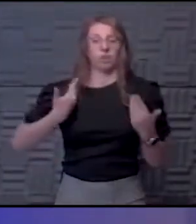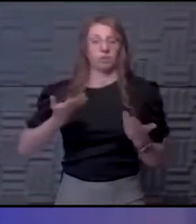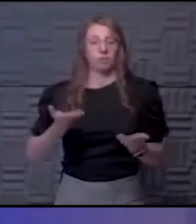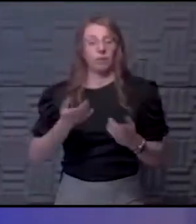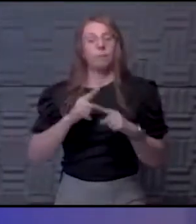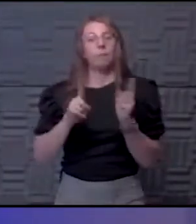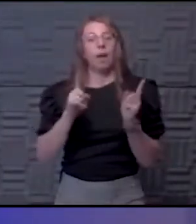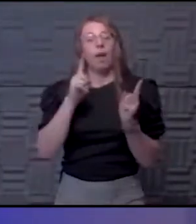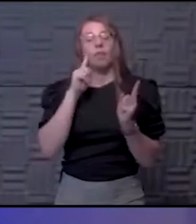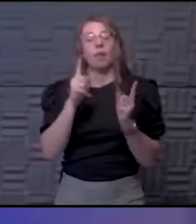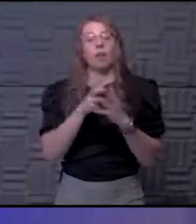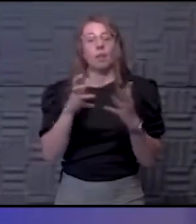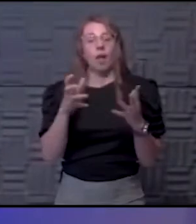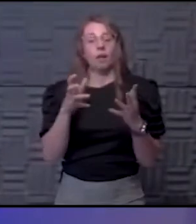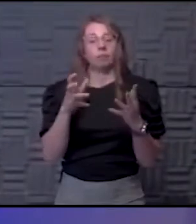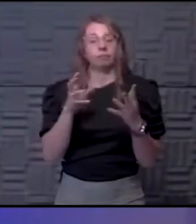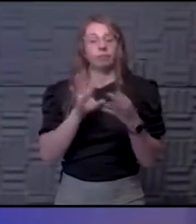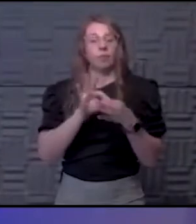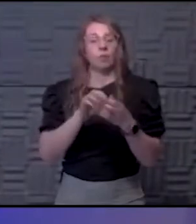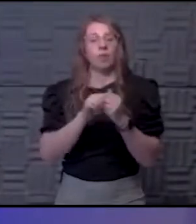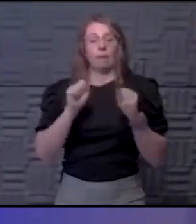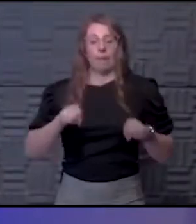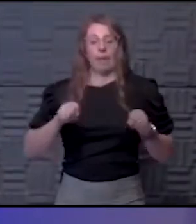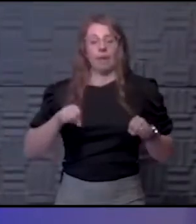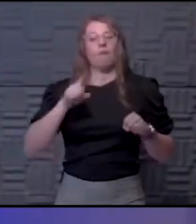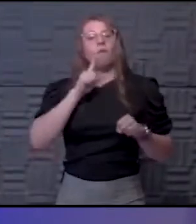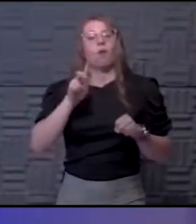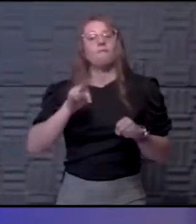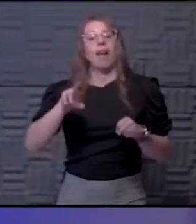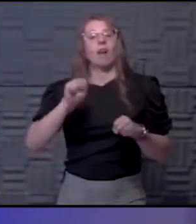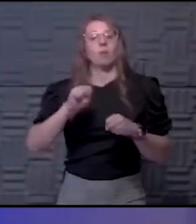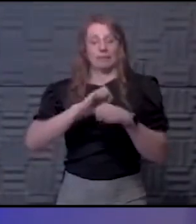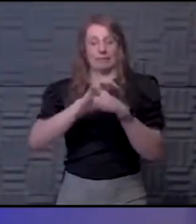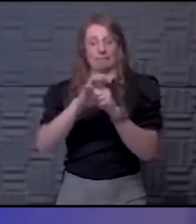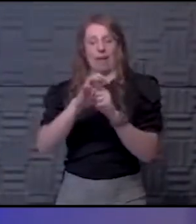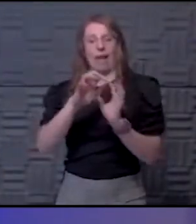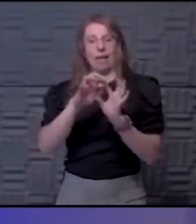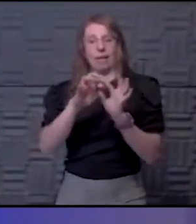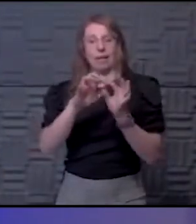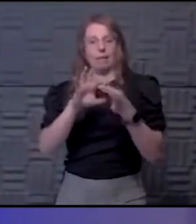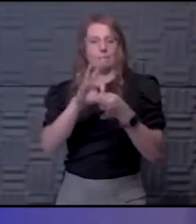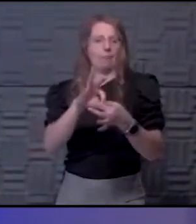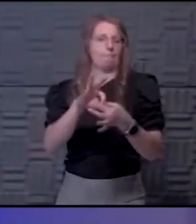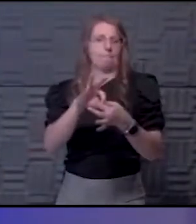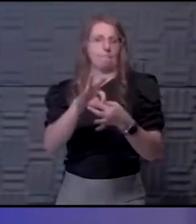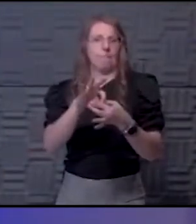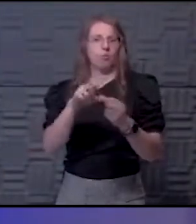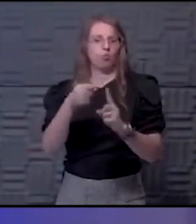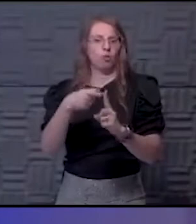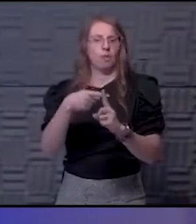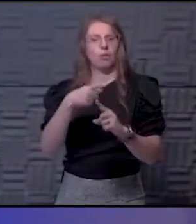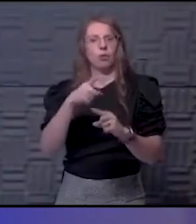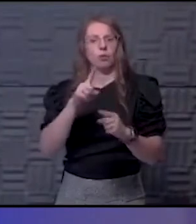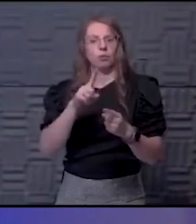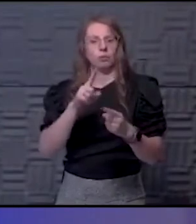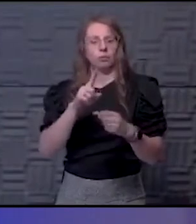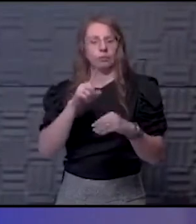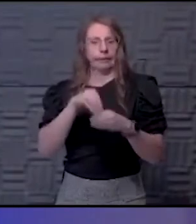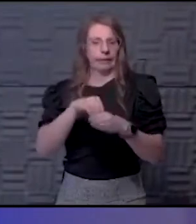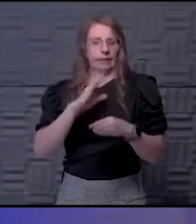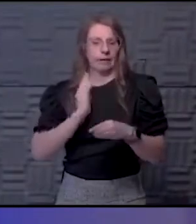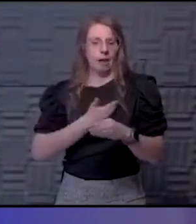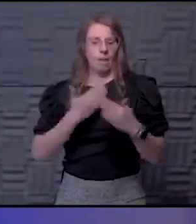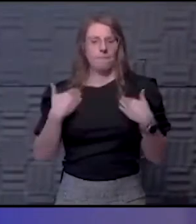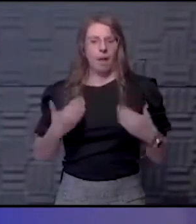do with the ability of the virus, that spike protein, to bind to the receptor on our body, creating a